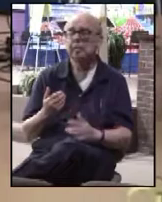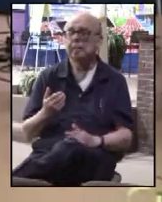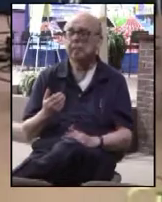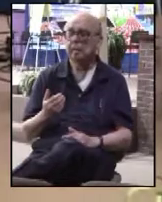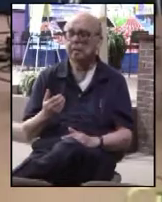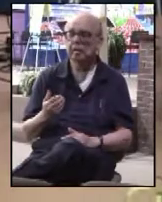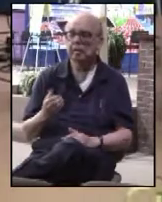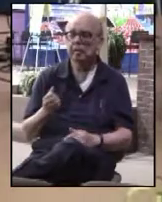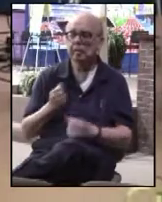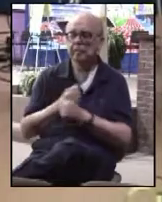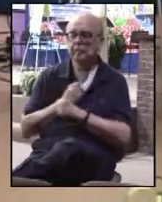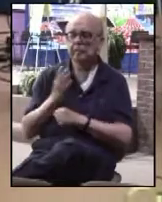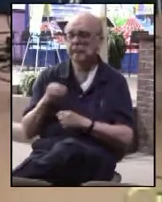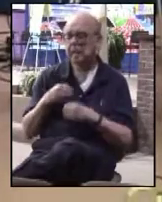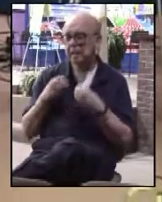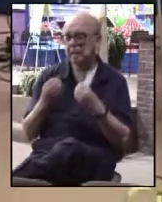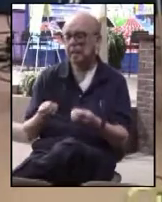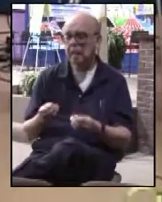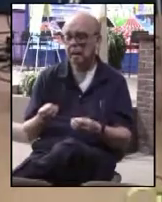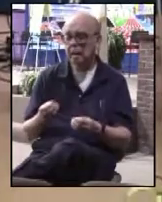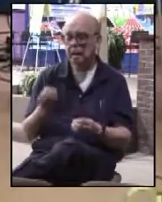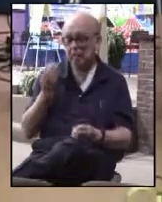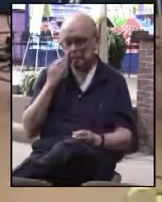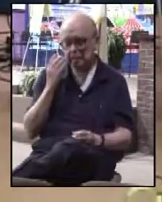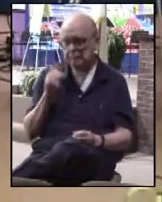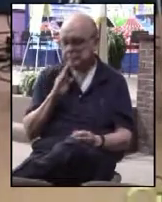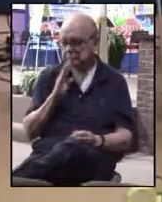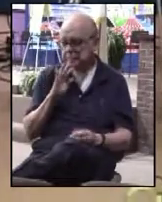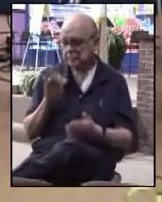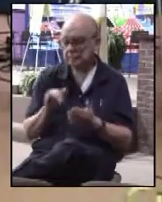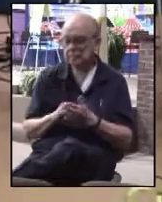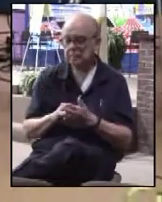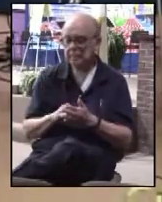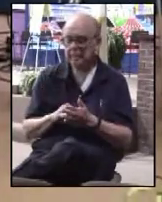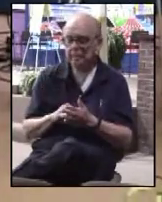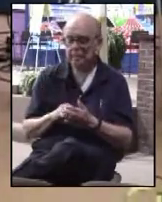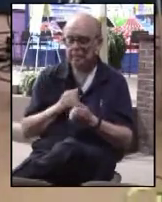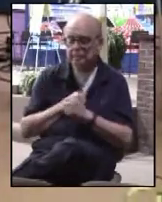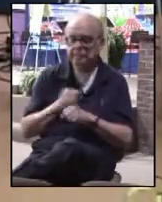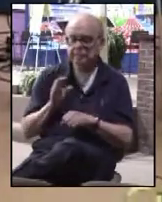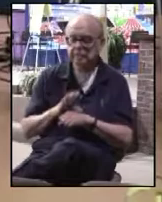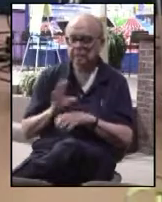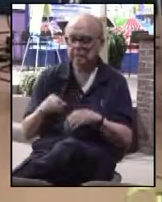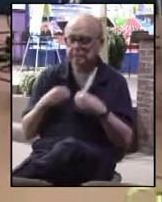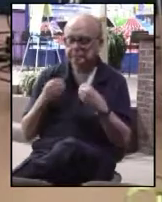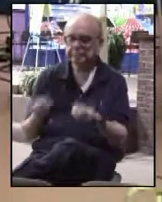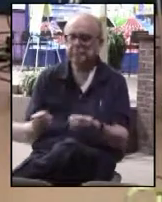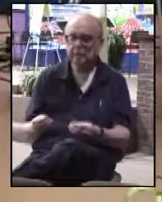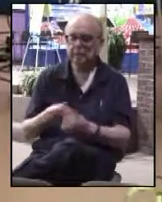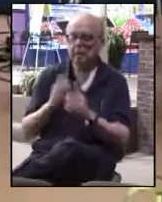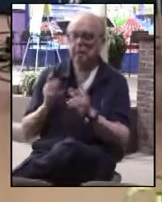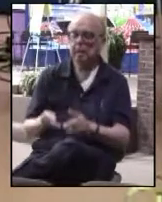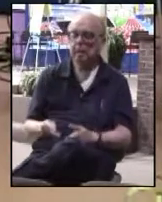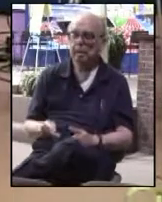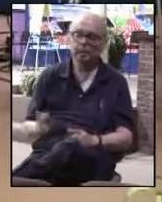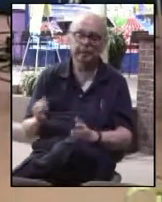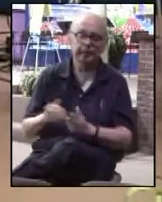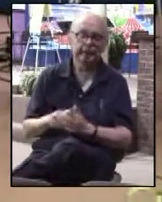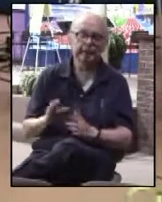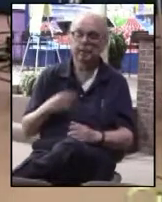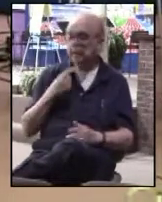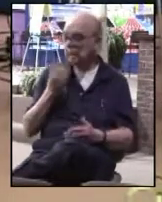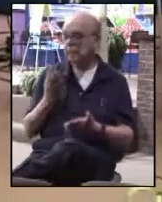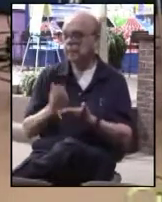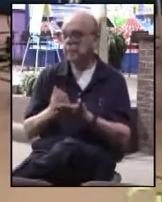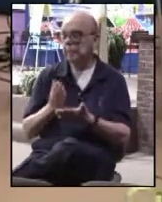love by giving and I know when we talk about this we'll come to it and loving my church by giving and everybody's gonna say here we go we're talking about money